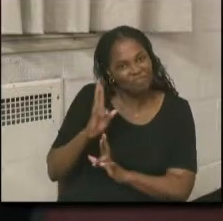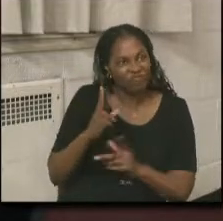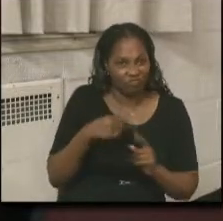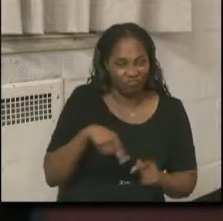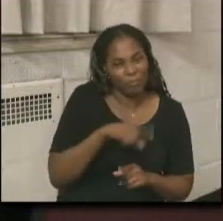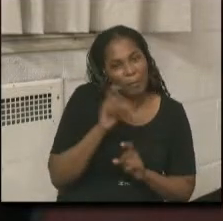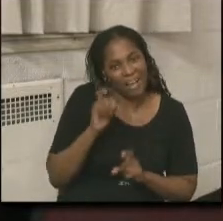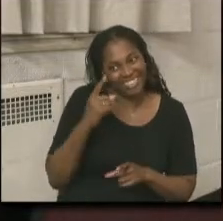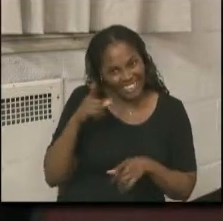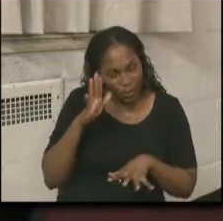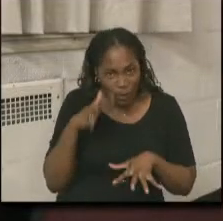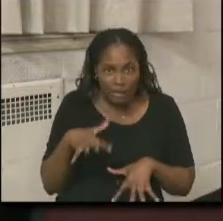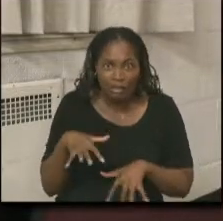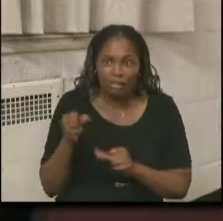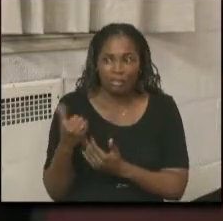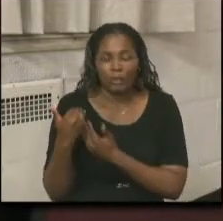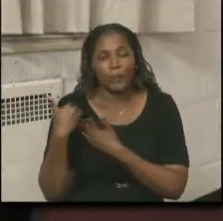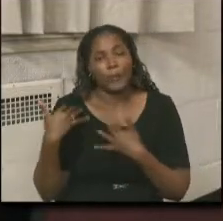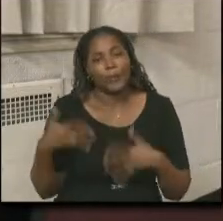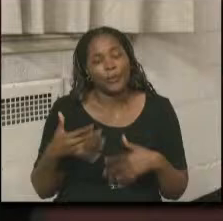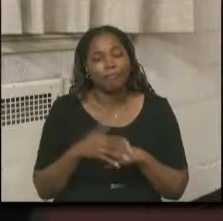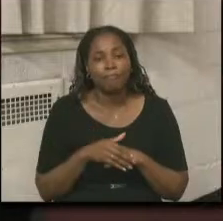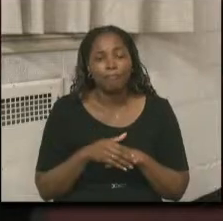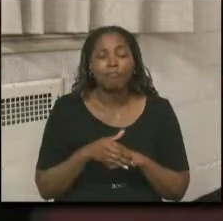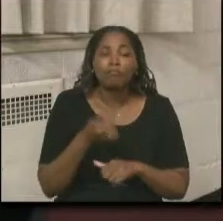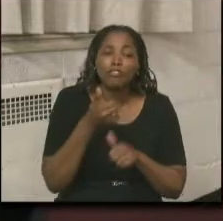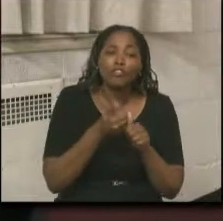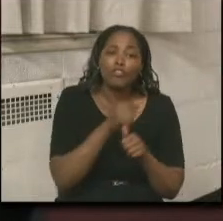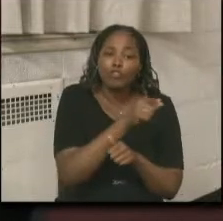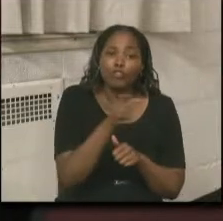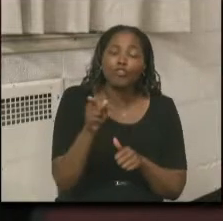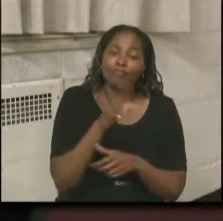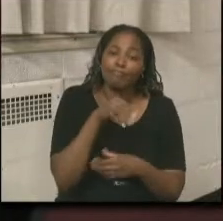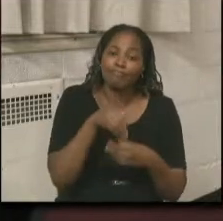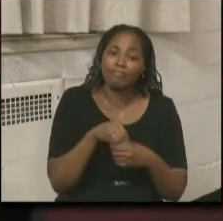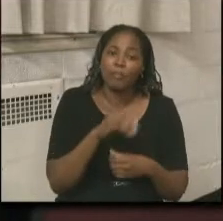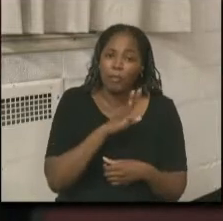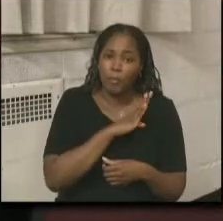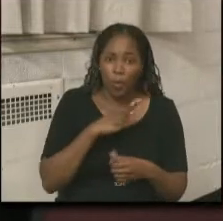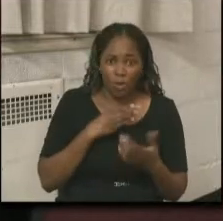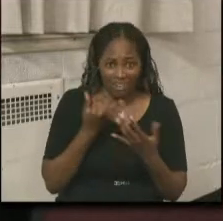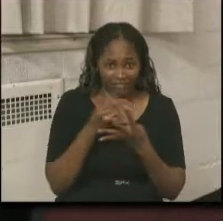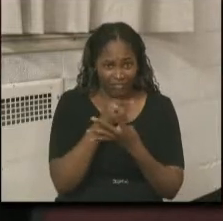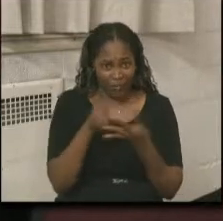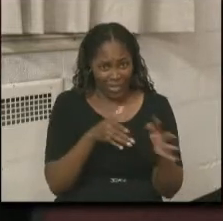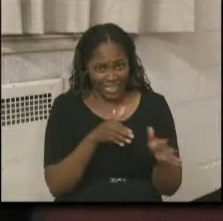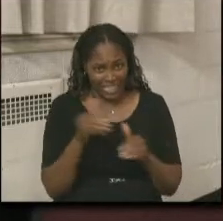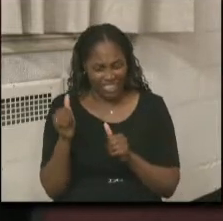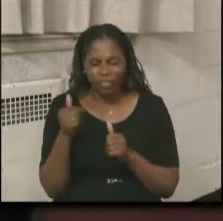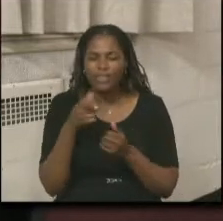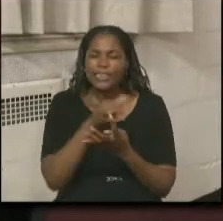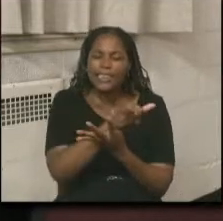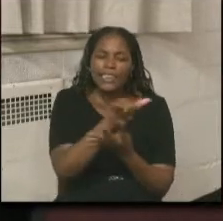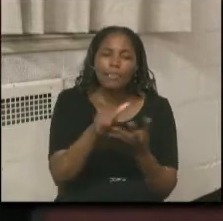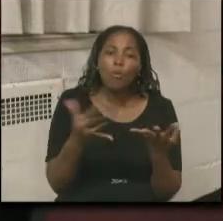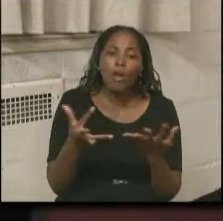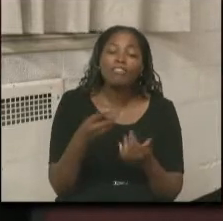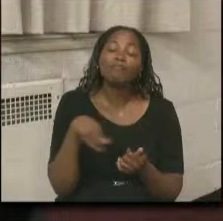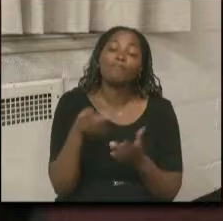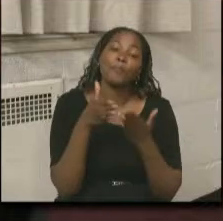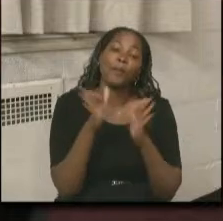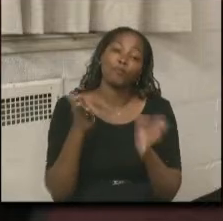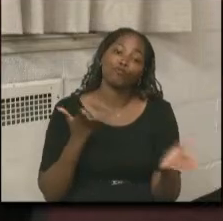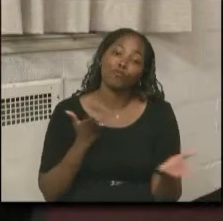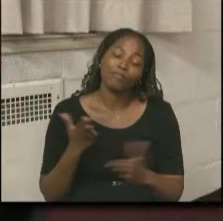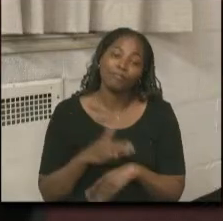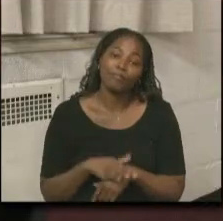Each of our outgoing board members share a few very important things in common. You're all public servants. Your tenure on this